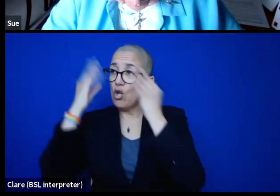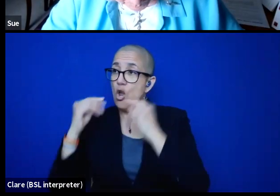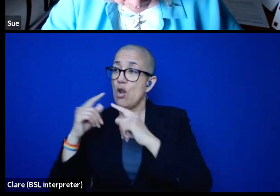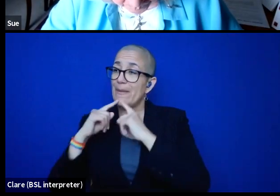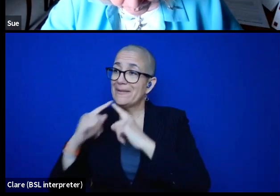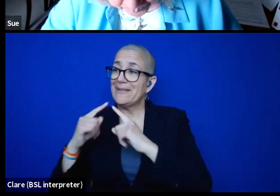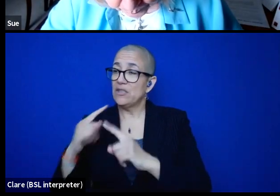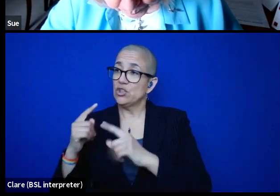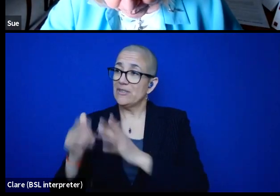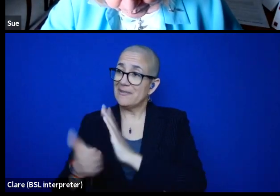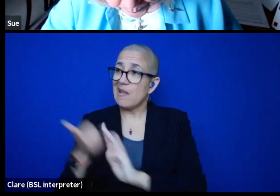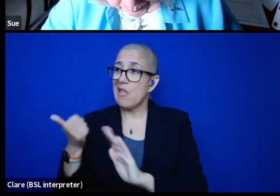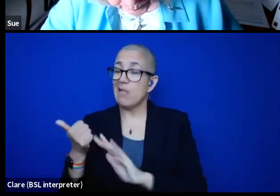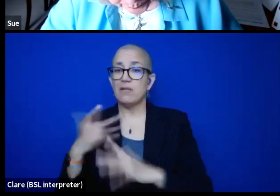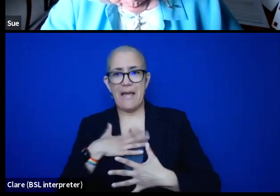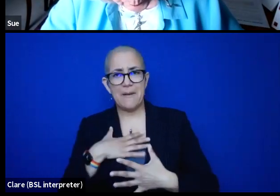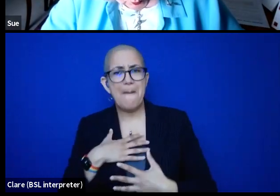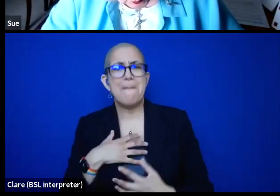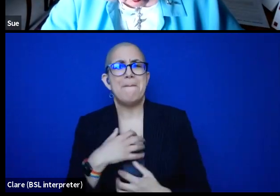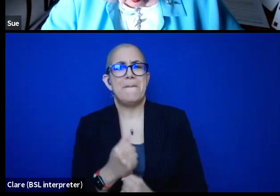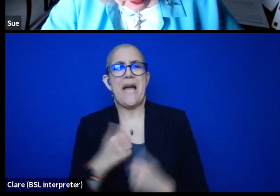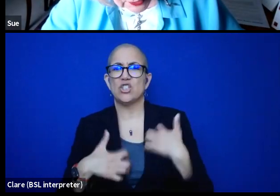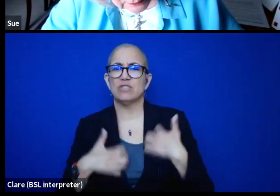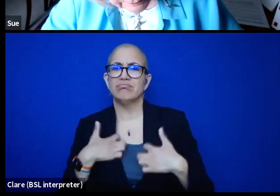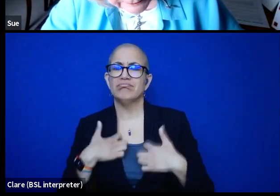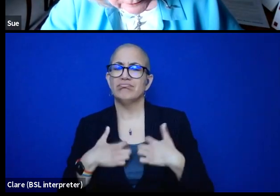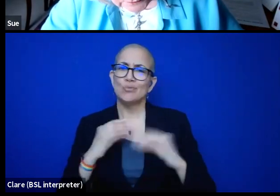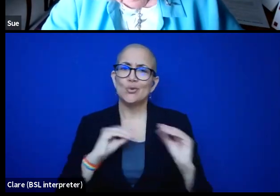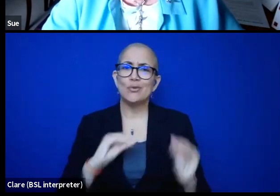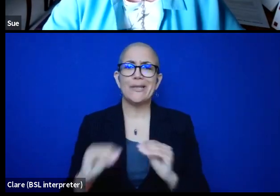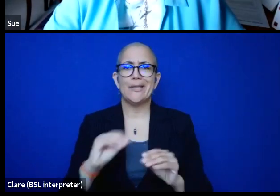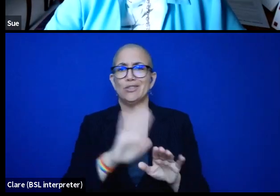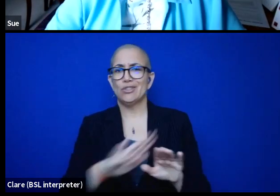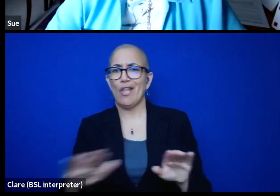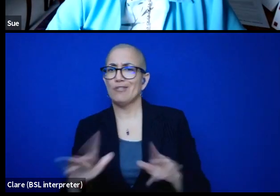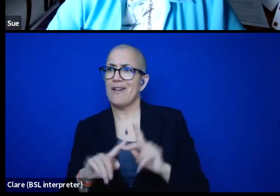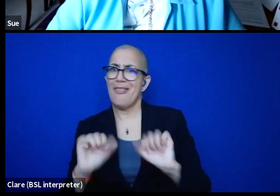passion for teaching children, getting their curiosity going,